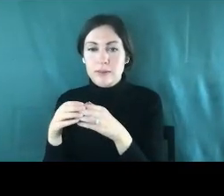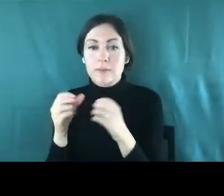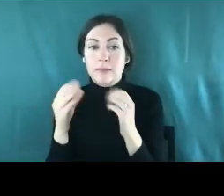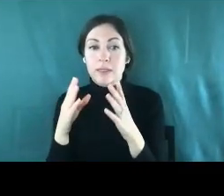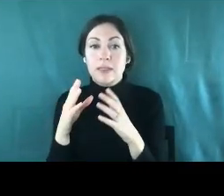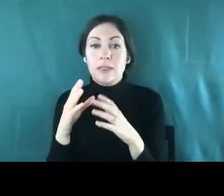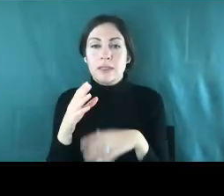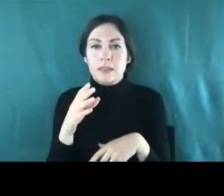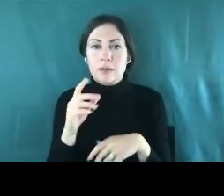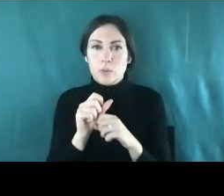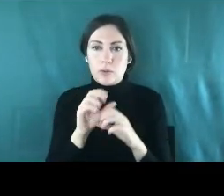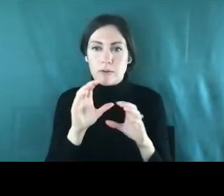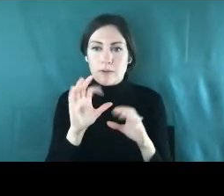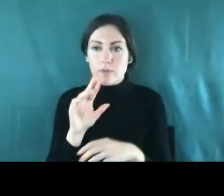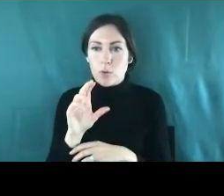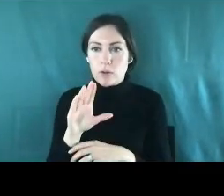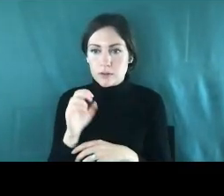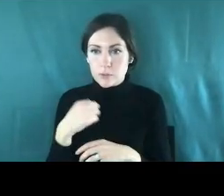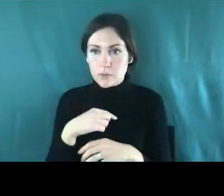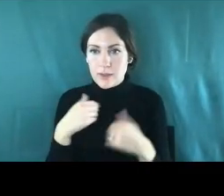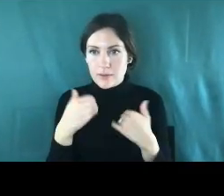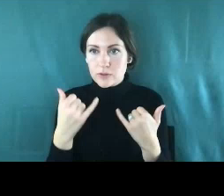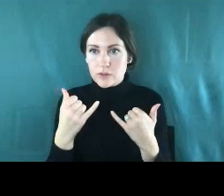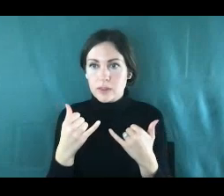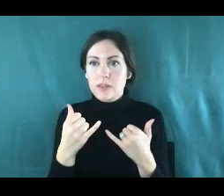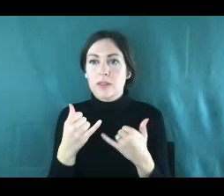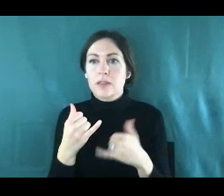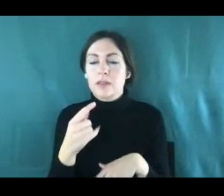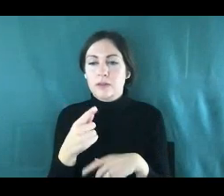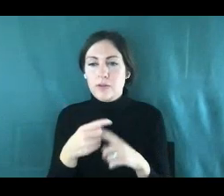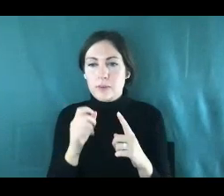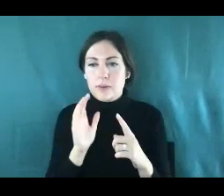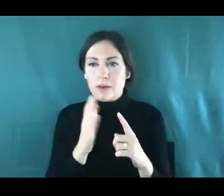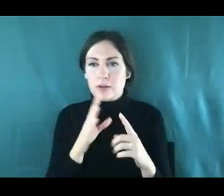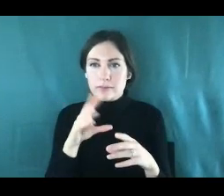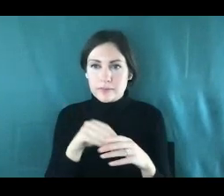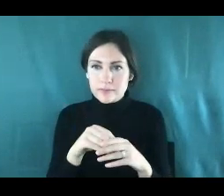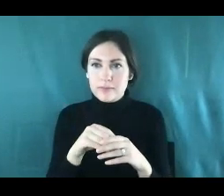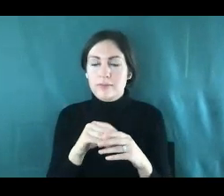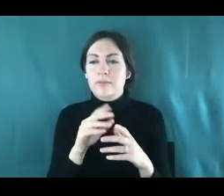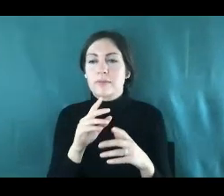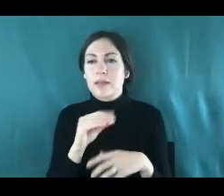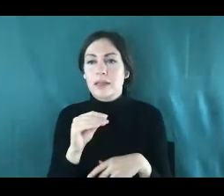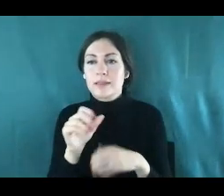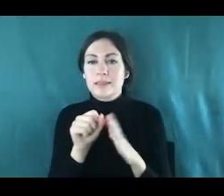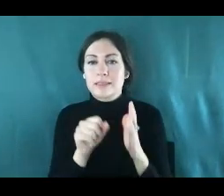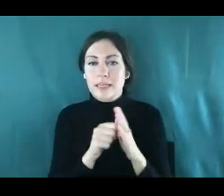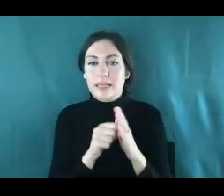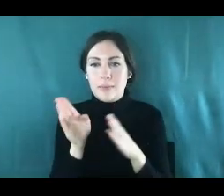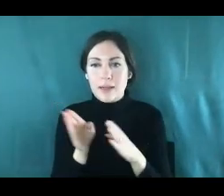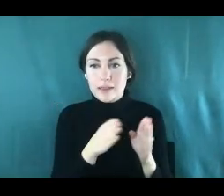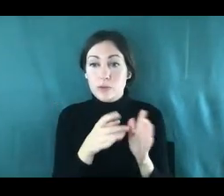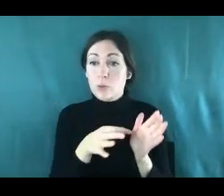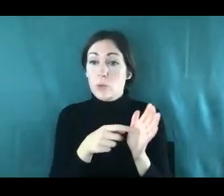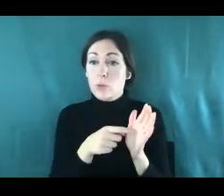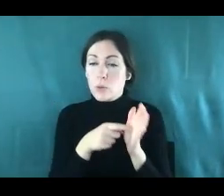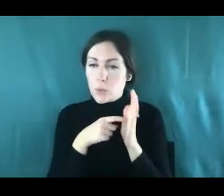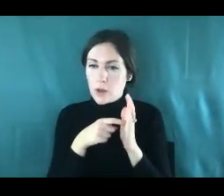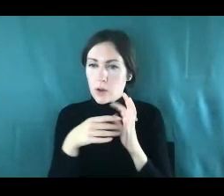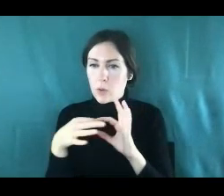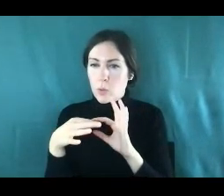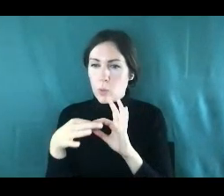discussed today, from stakeholder engagement to legislative support to alignment with statewide plans, require a coordinated